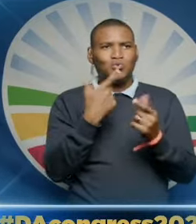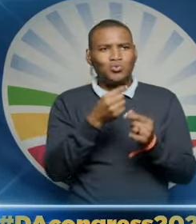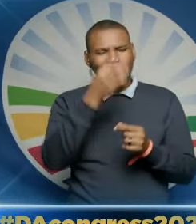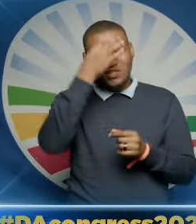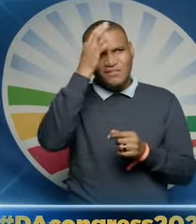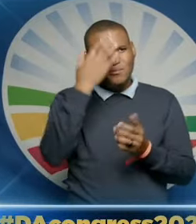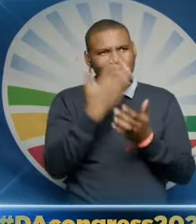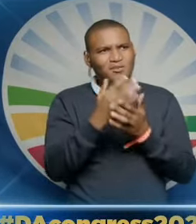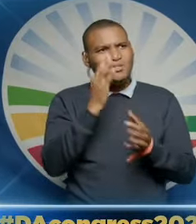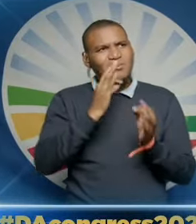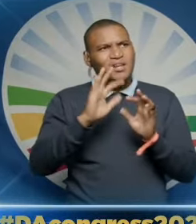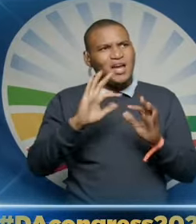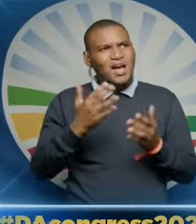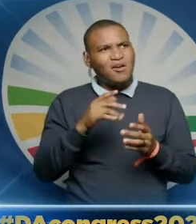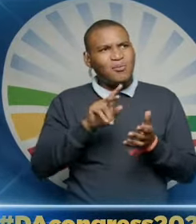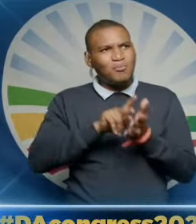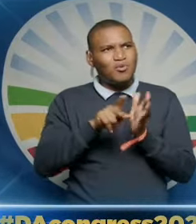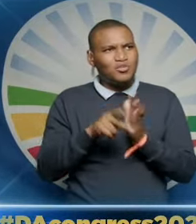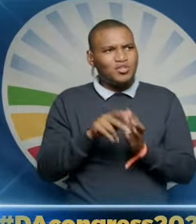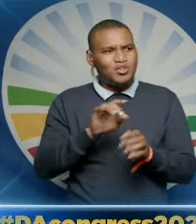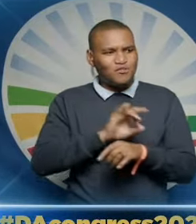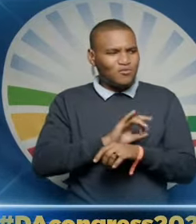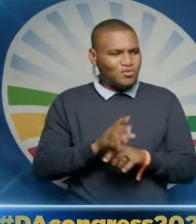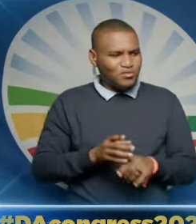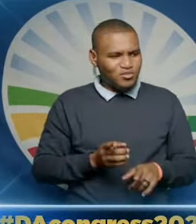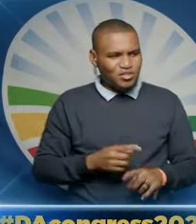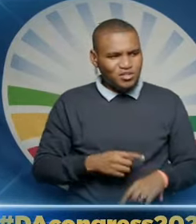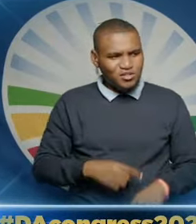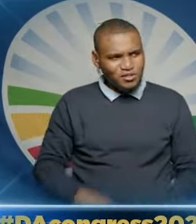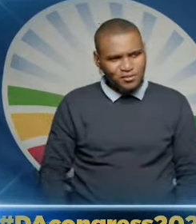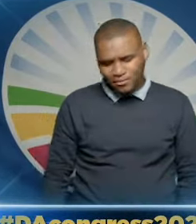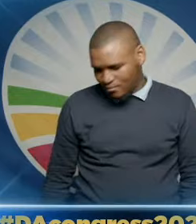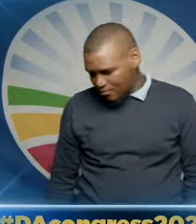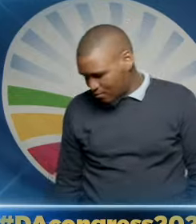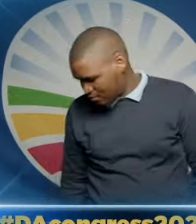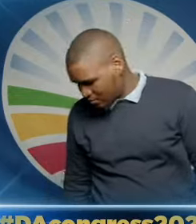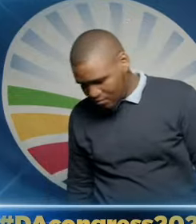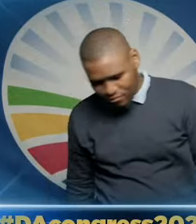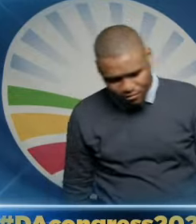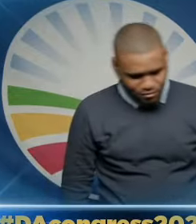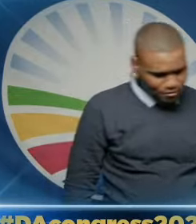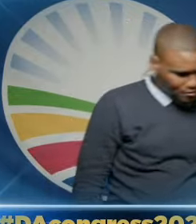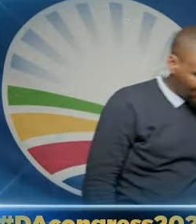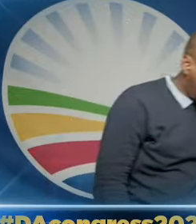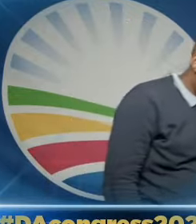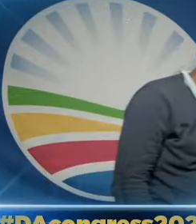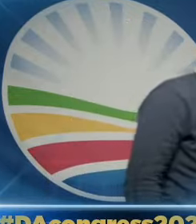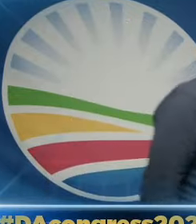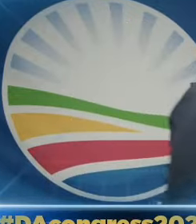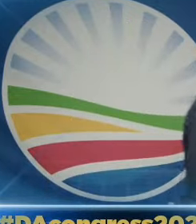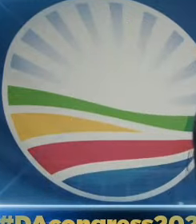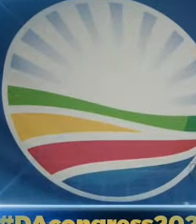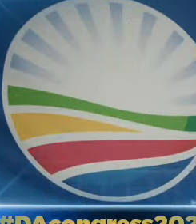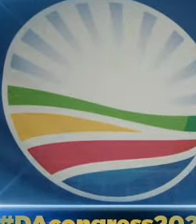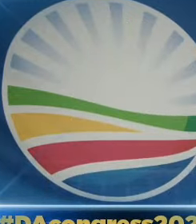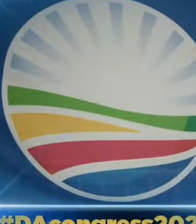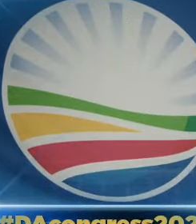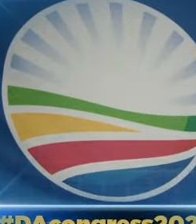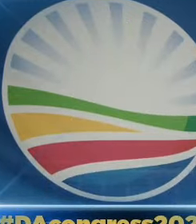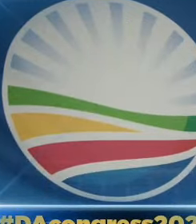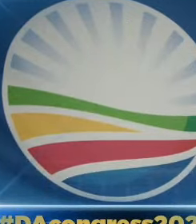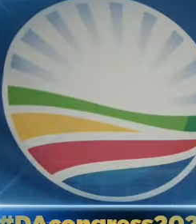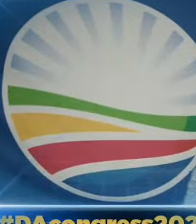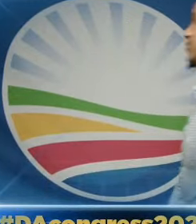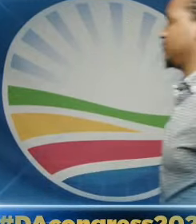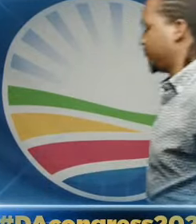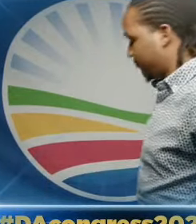Can you tell us about how policy influences the work we do in Parliament? Absolutely. I mean, I think, a